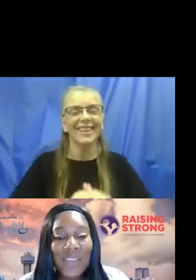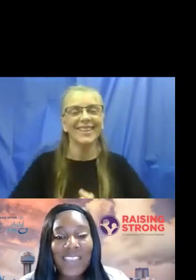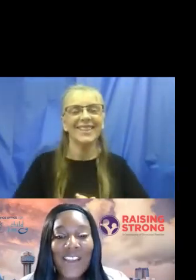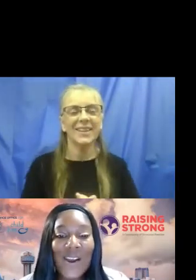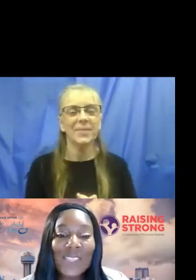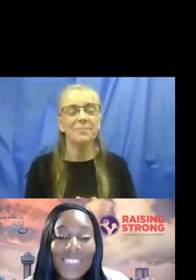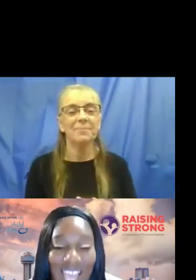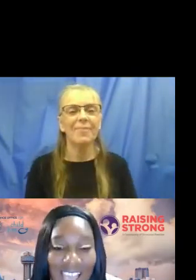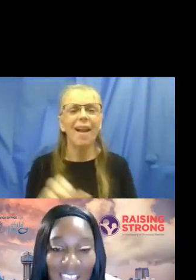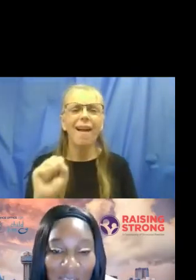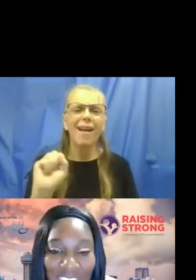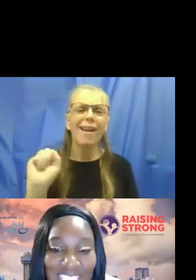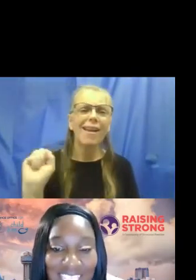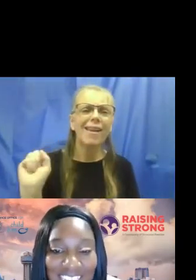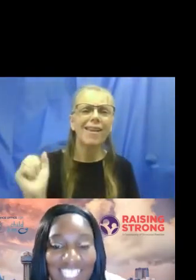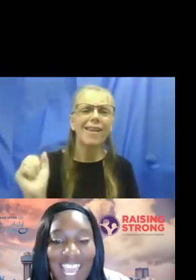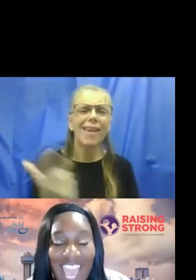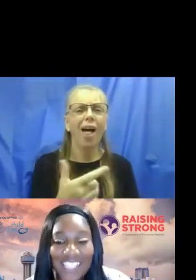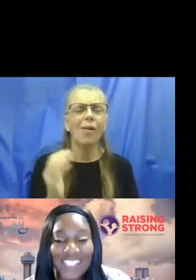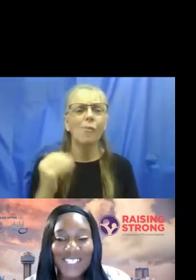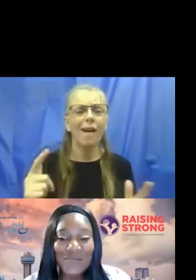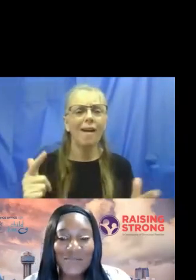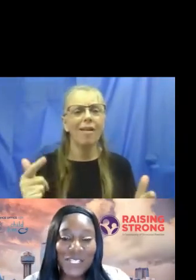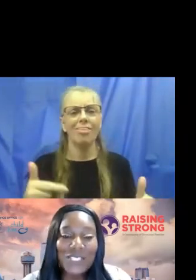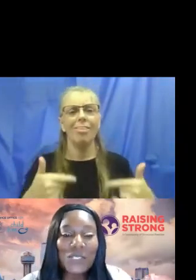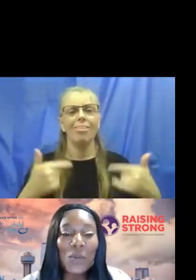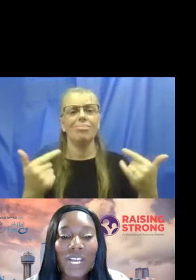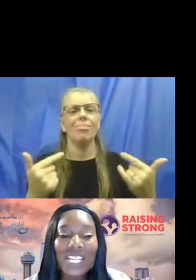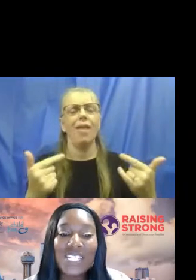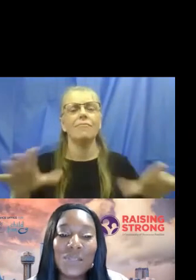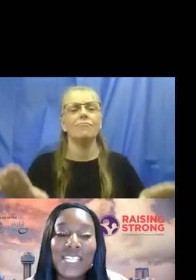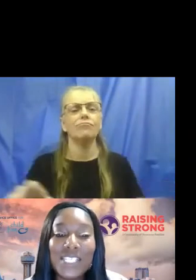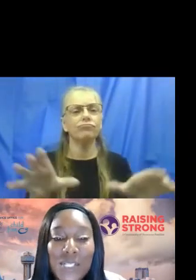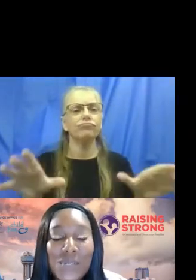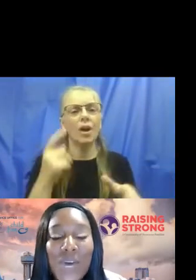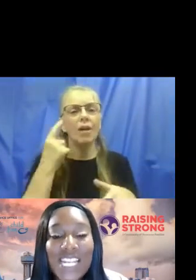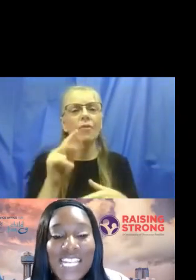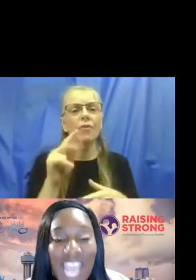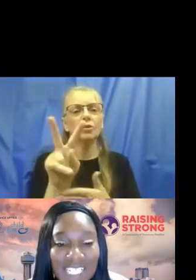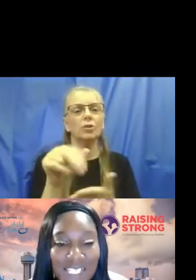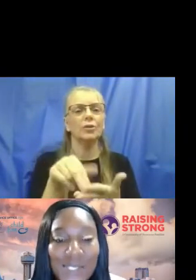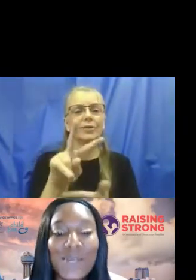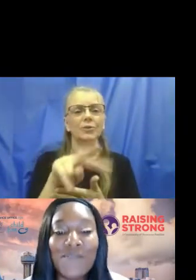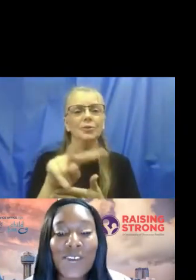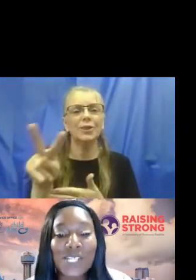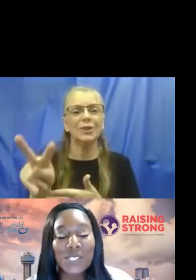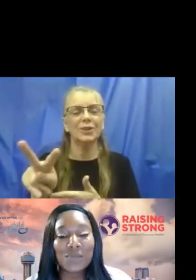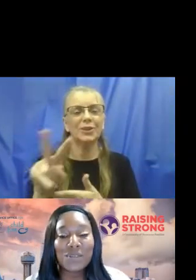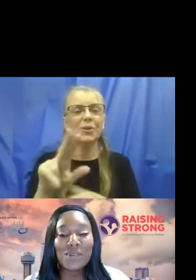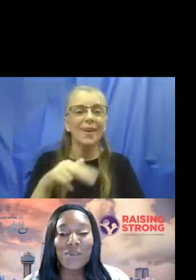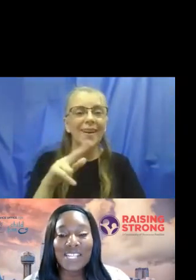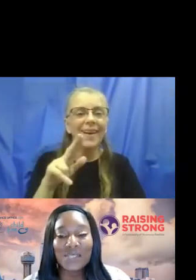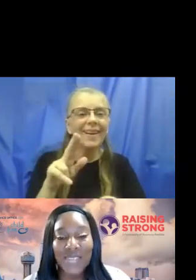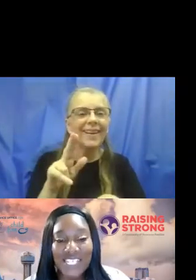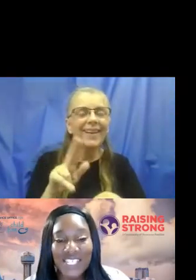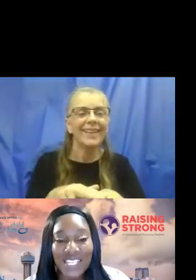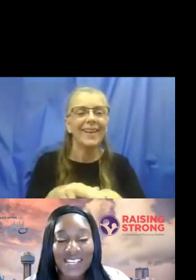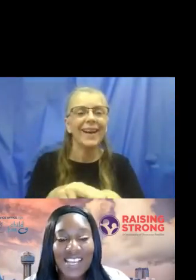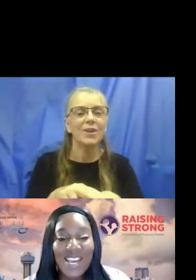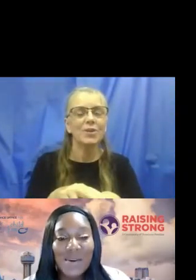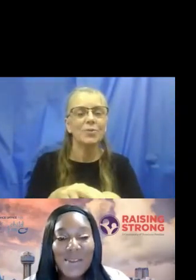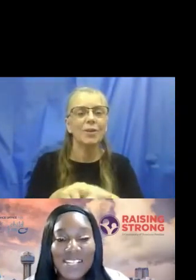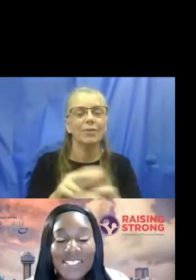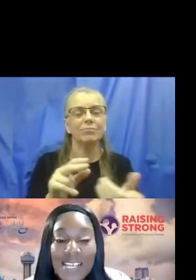Y'all, we are live and in action for the 2022 National Virtual